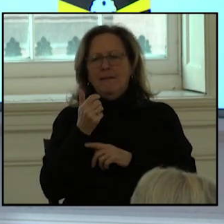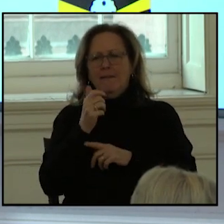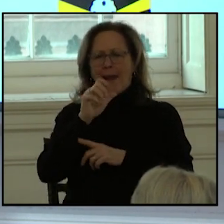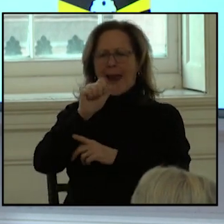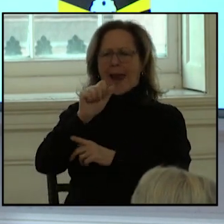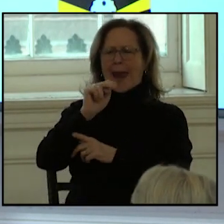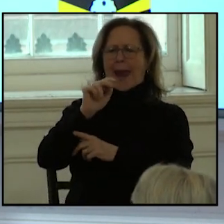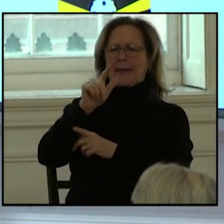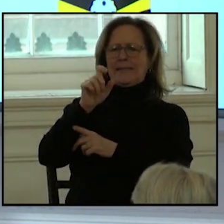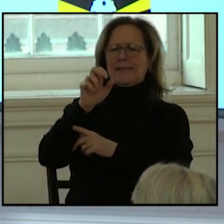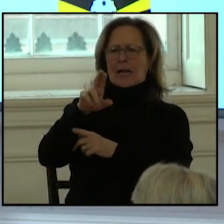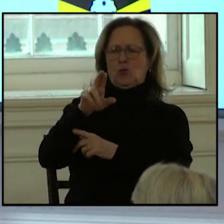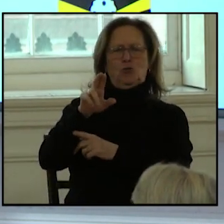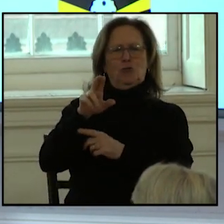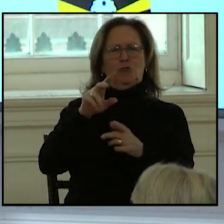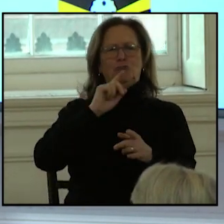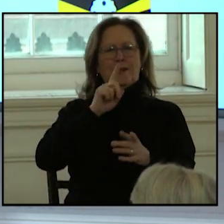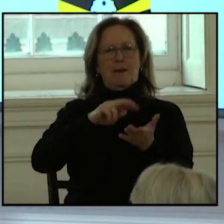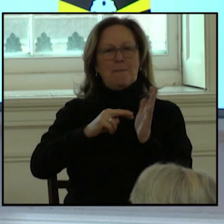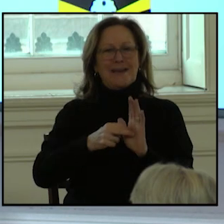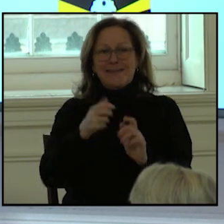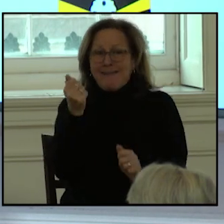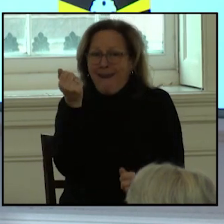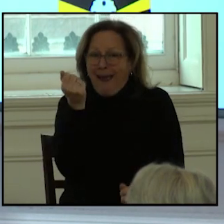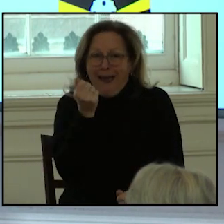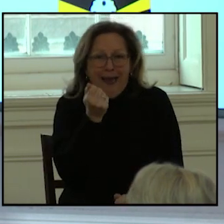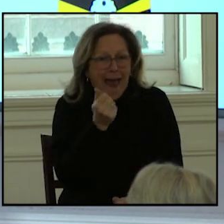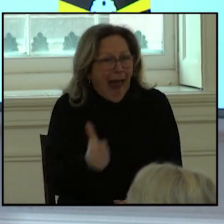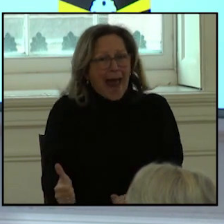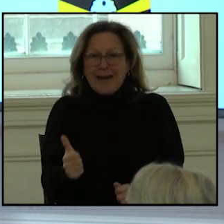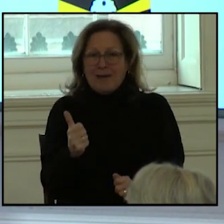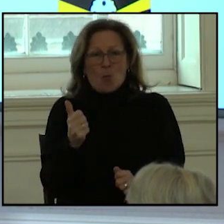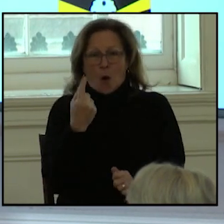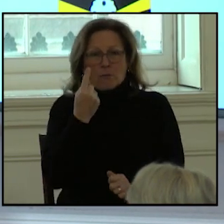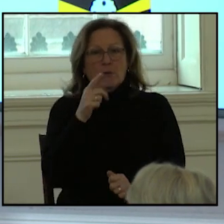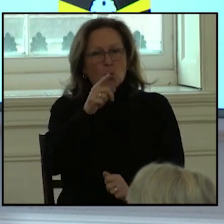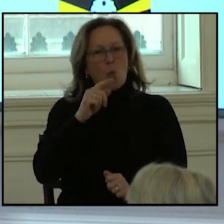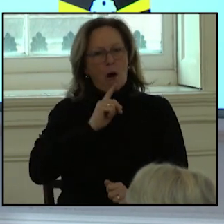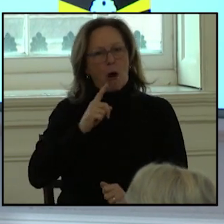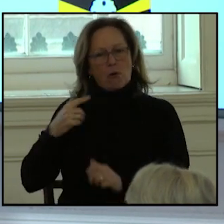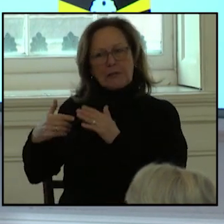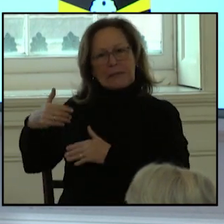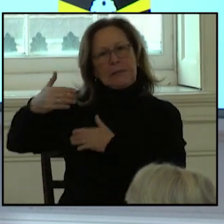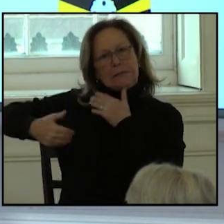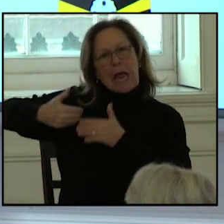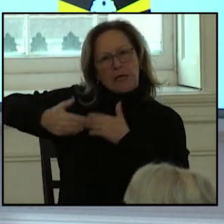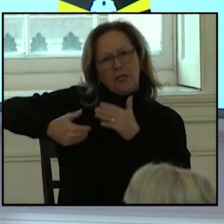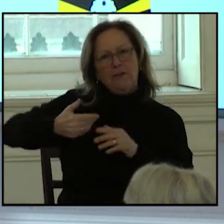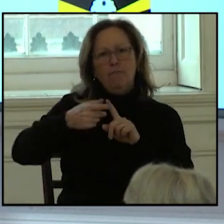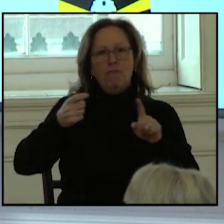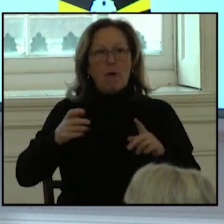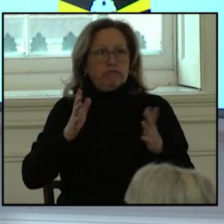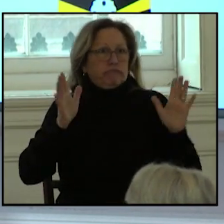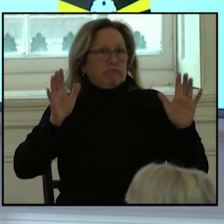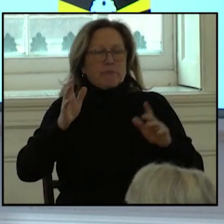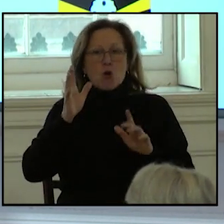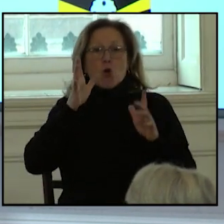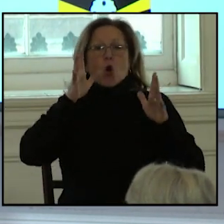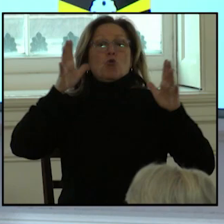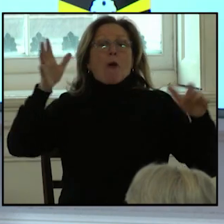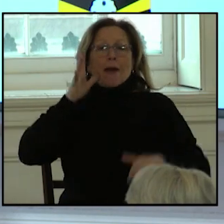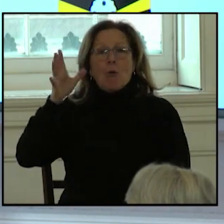person from whom you are descendant. Your great-grandparents are